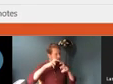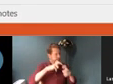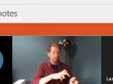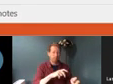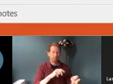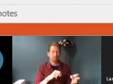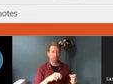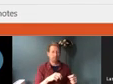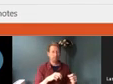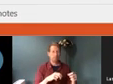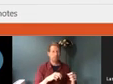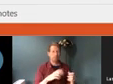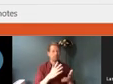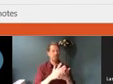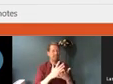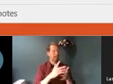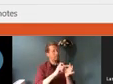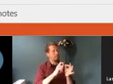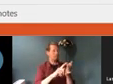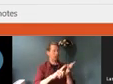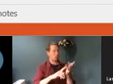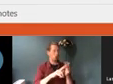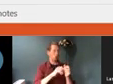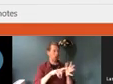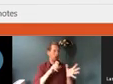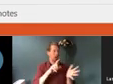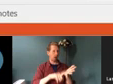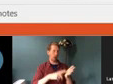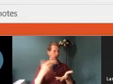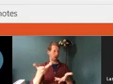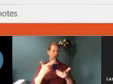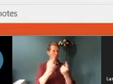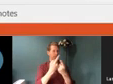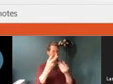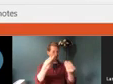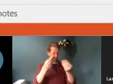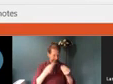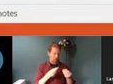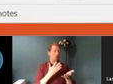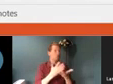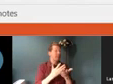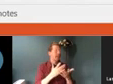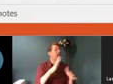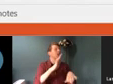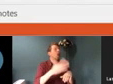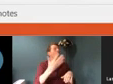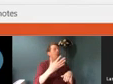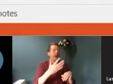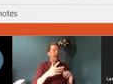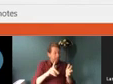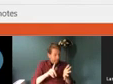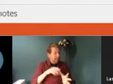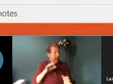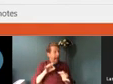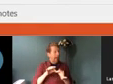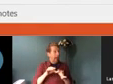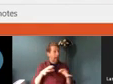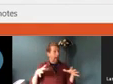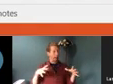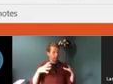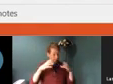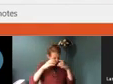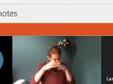it's from biological exhibit or donor samples or reference samples, the point is in the laboratory, the